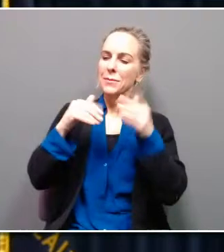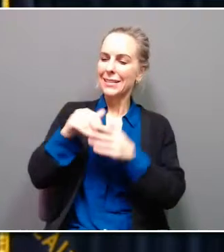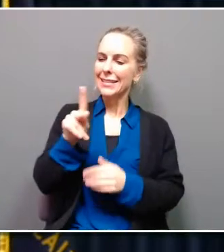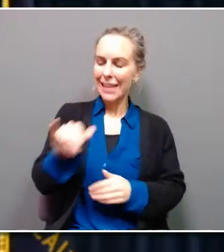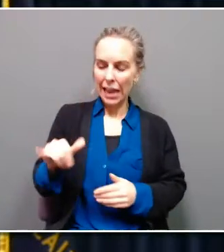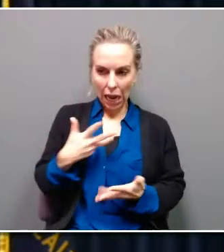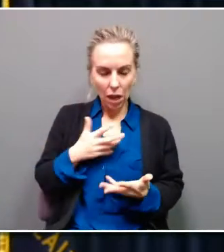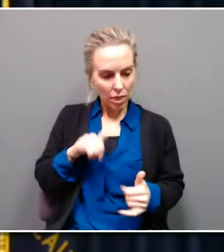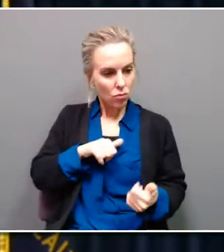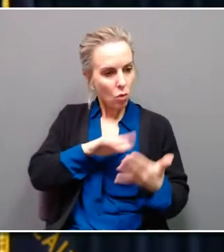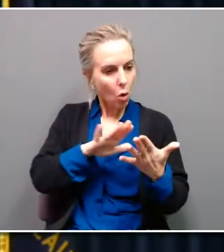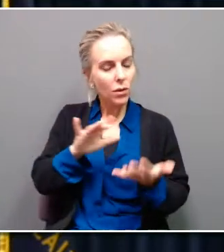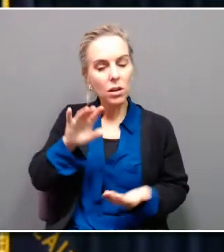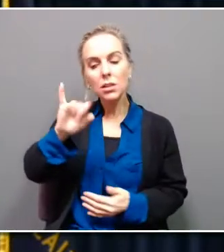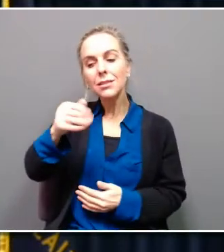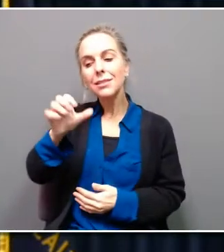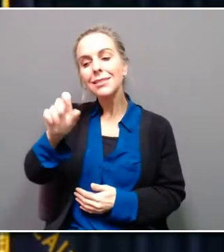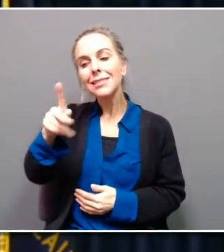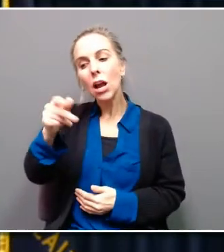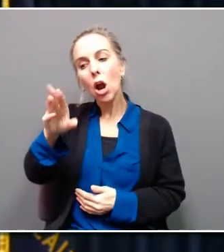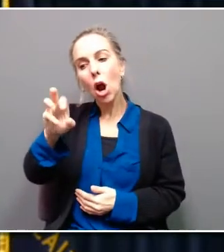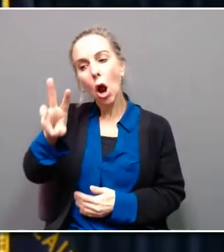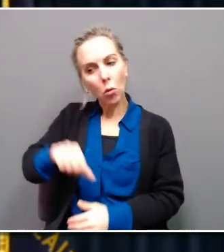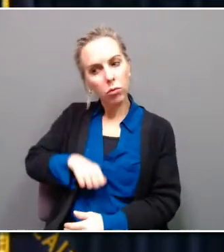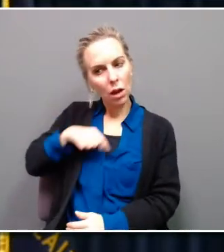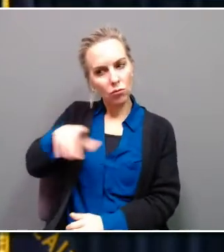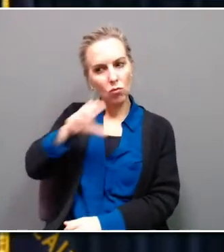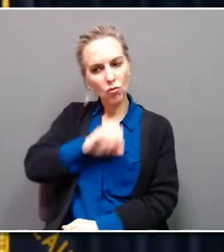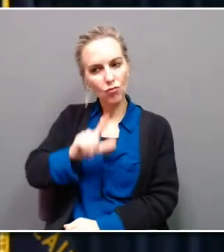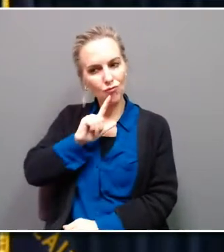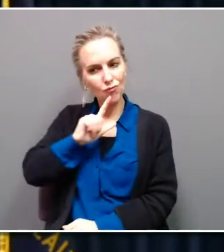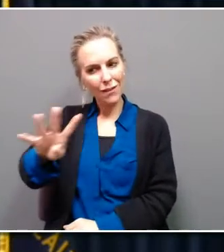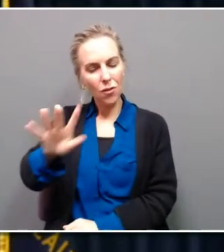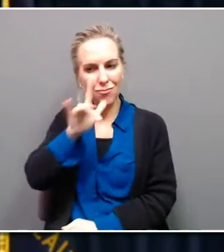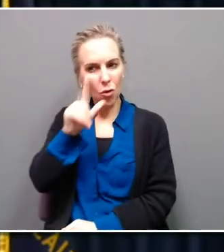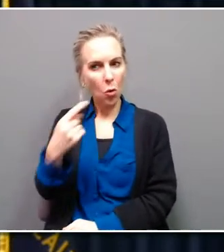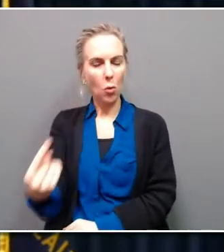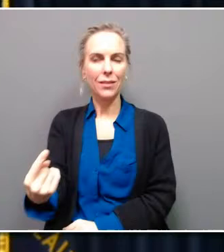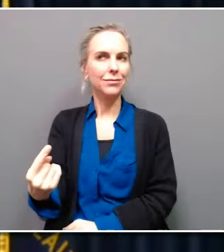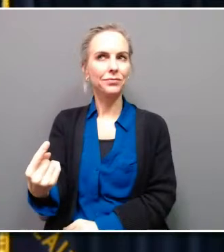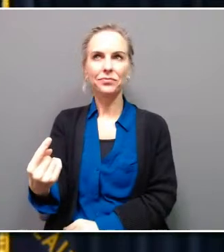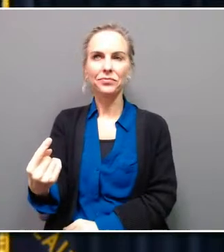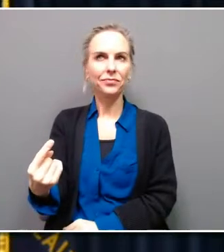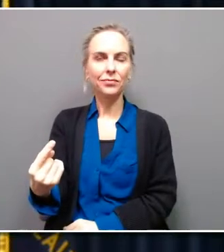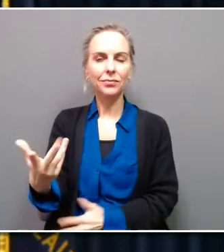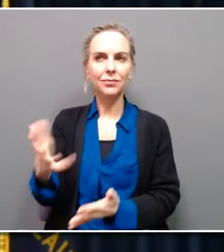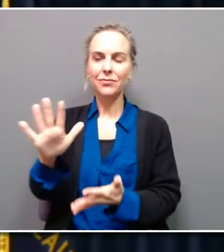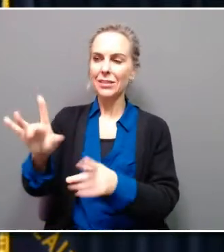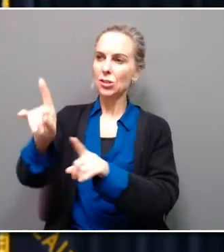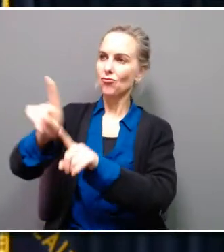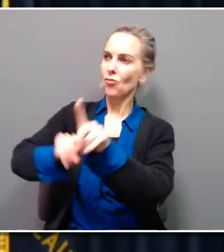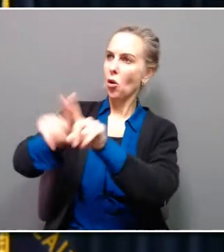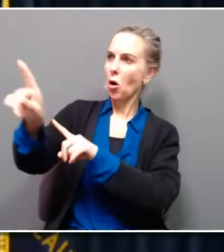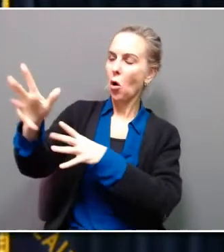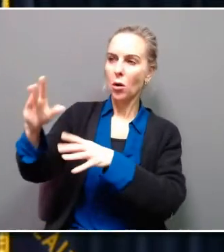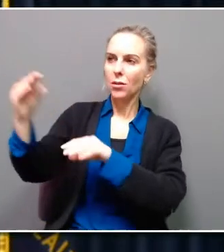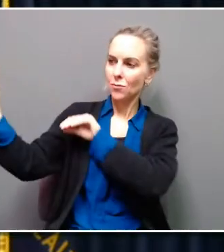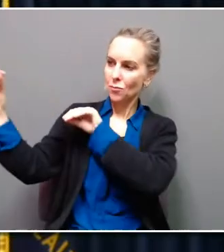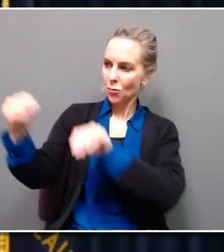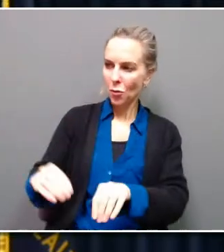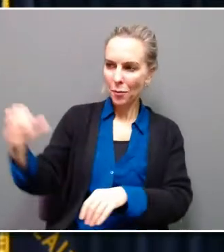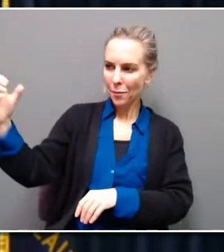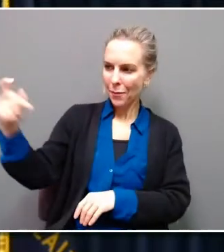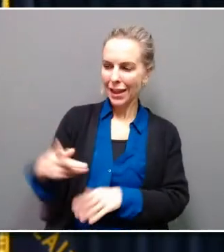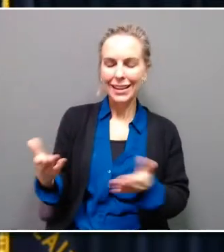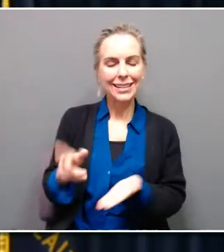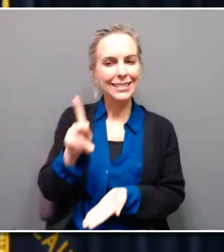guy like Jack Harlow that at 24, not only is this mega star, but moved back here to Kentucky, and that's